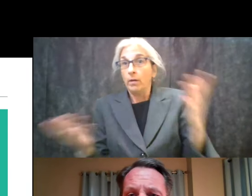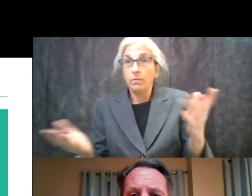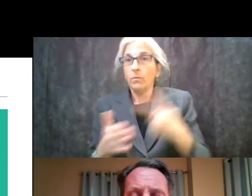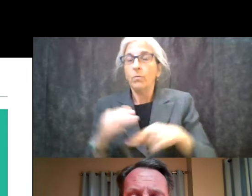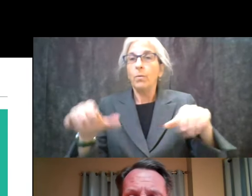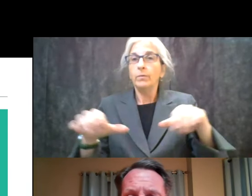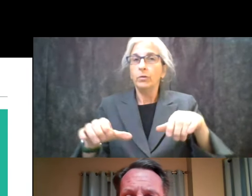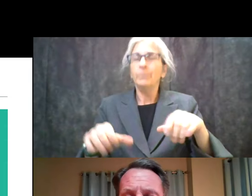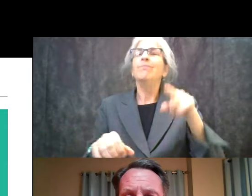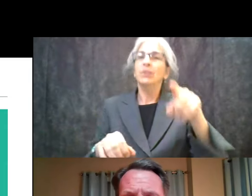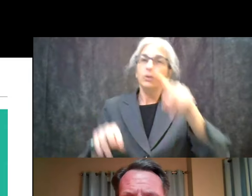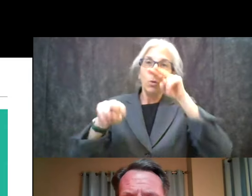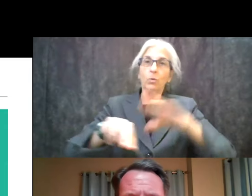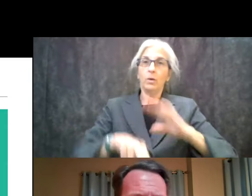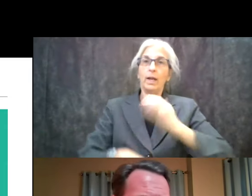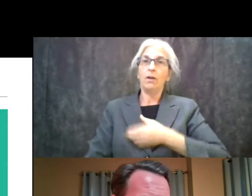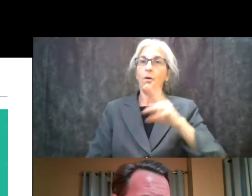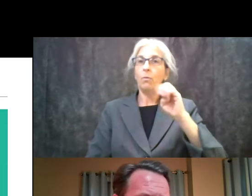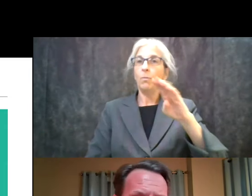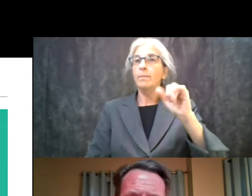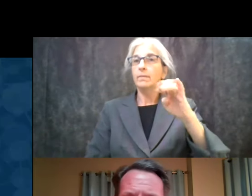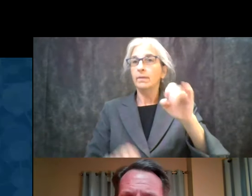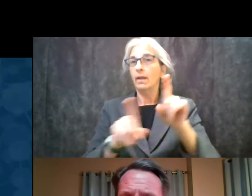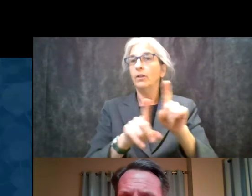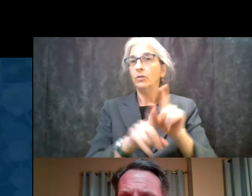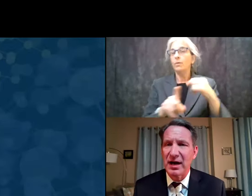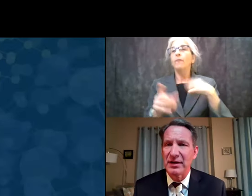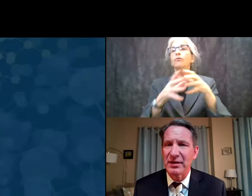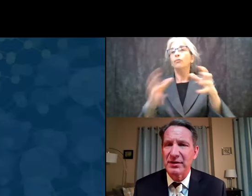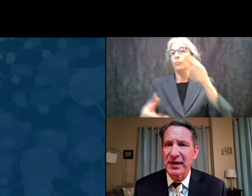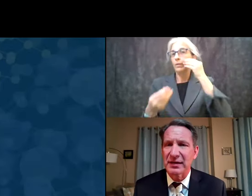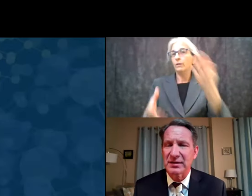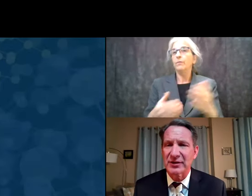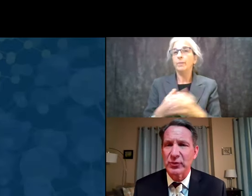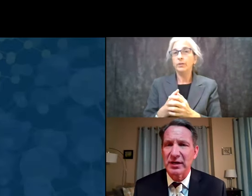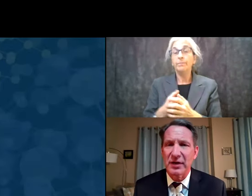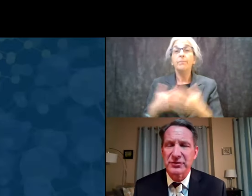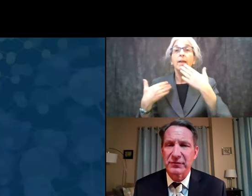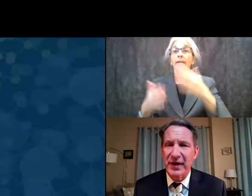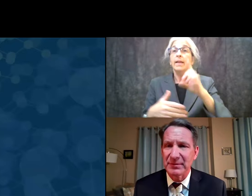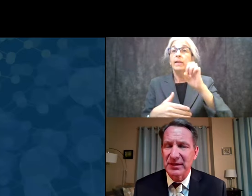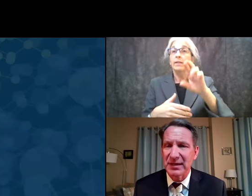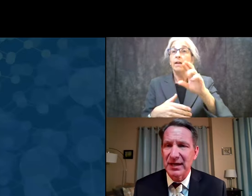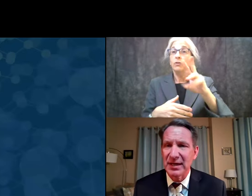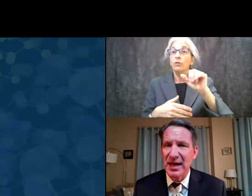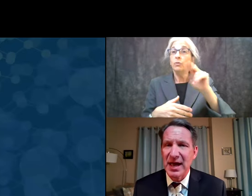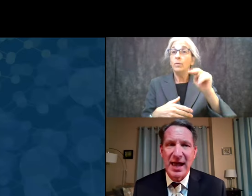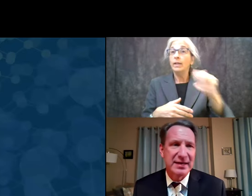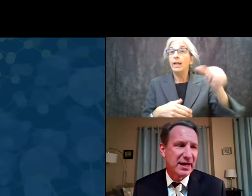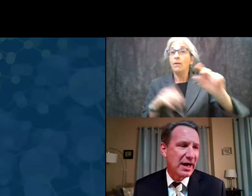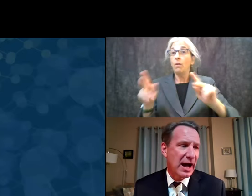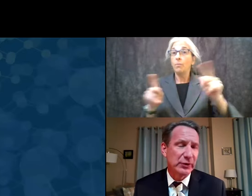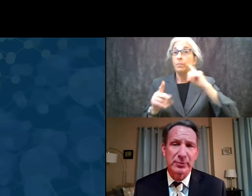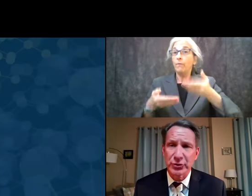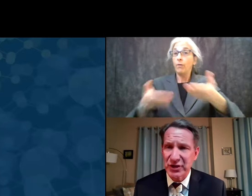questions. So with that, I will close and just once again, thank Dr. Nguyen and others for inviting me today.